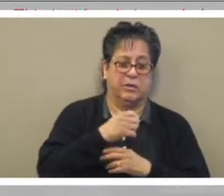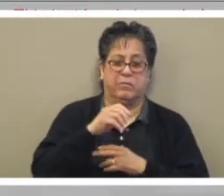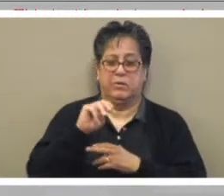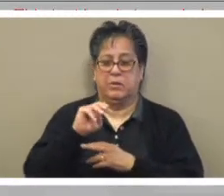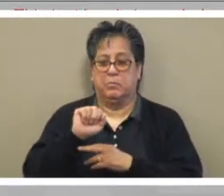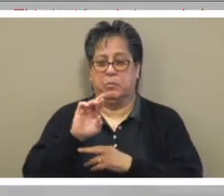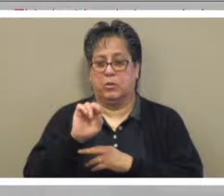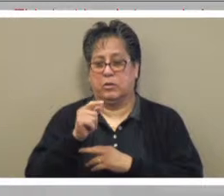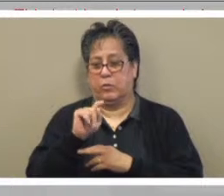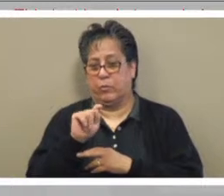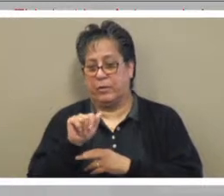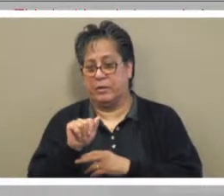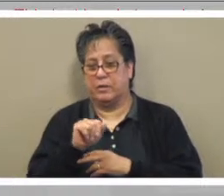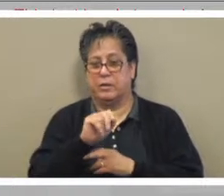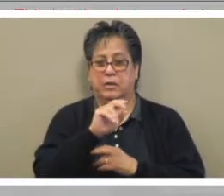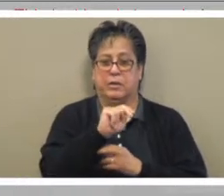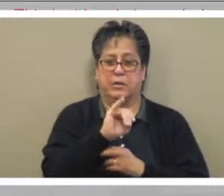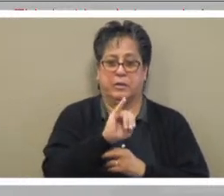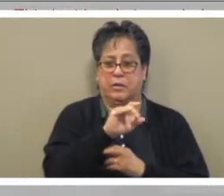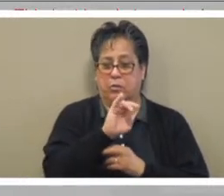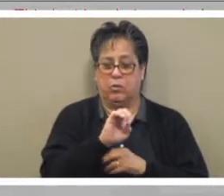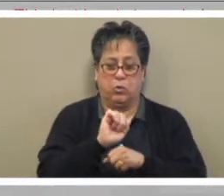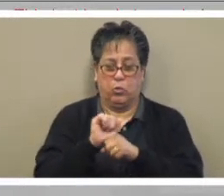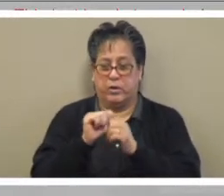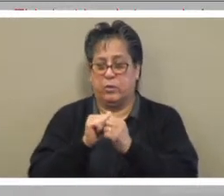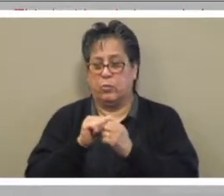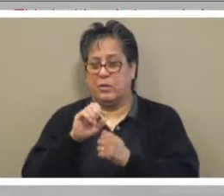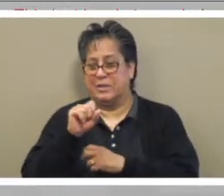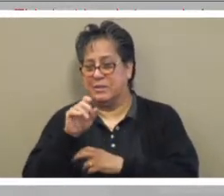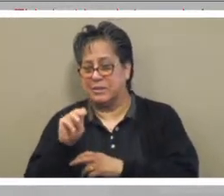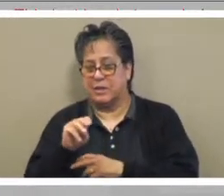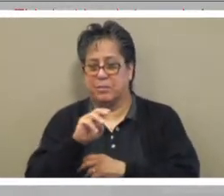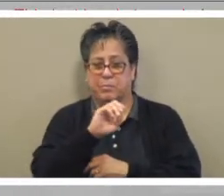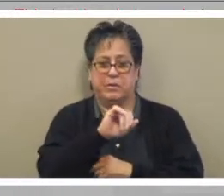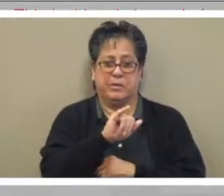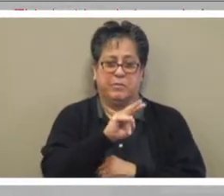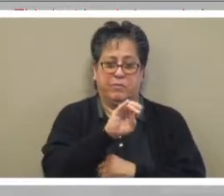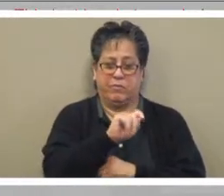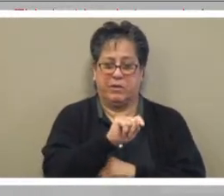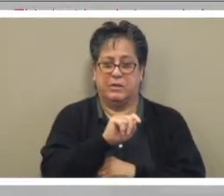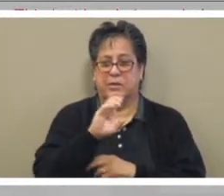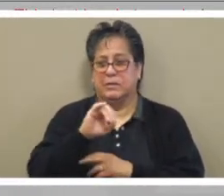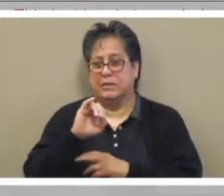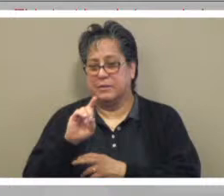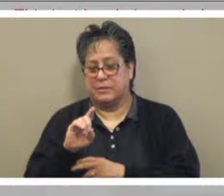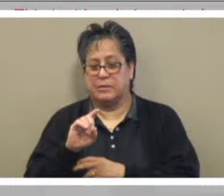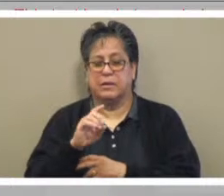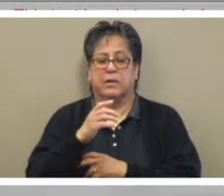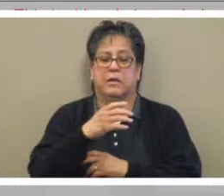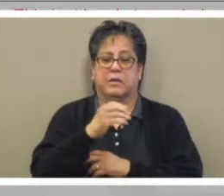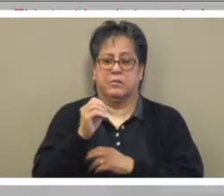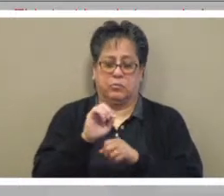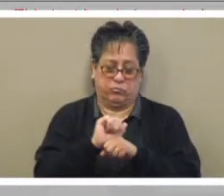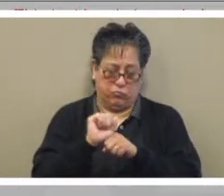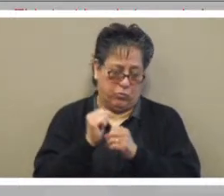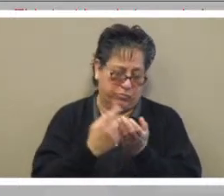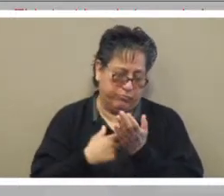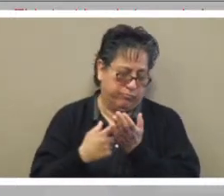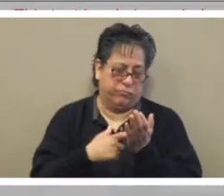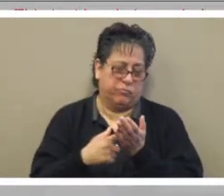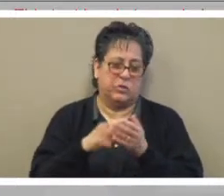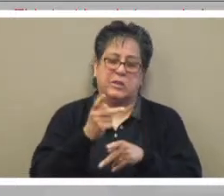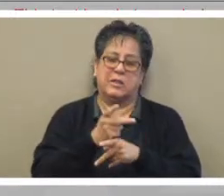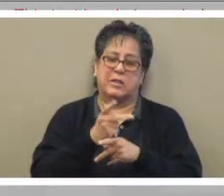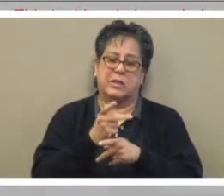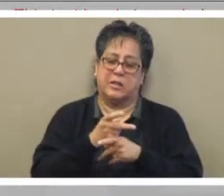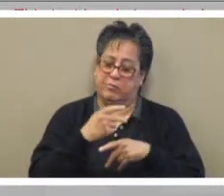comptroller, Nicole Cody, working very closely with Sam, Yvette, and the capital improvement departments, looking at when these projects are going to need this funding to keep them on